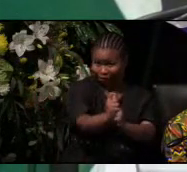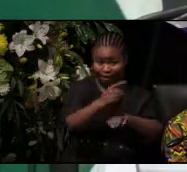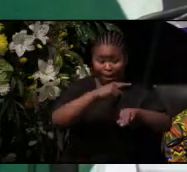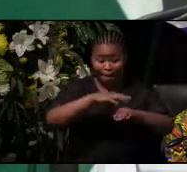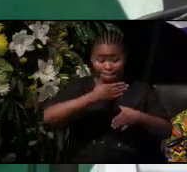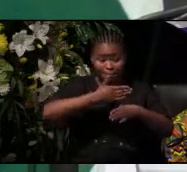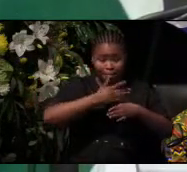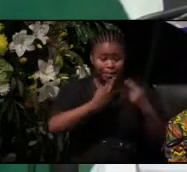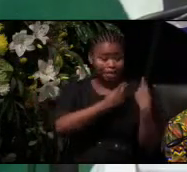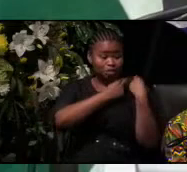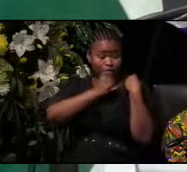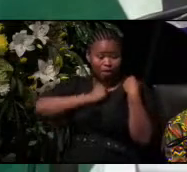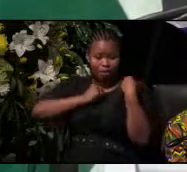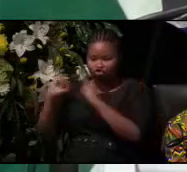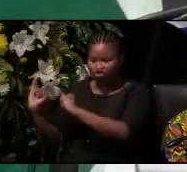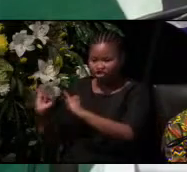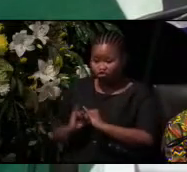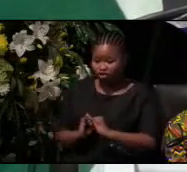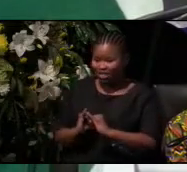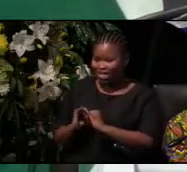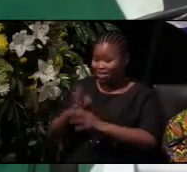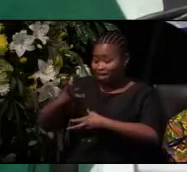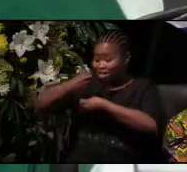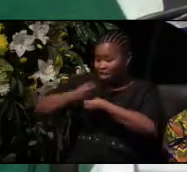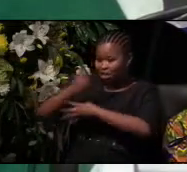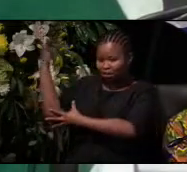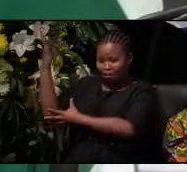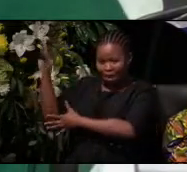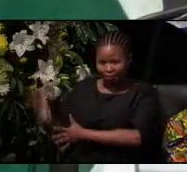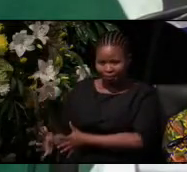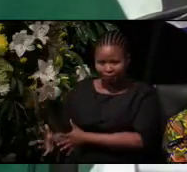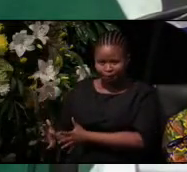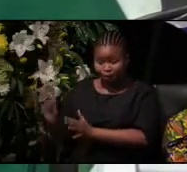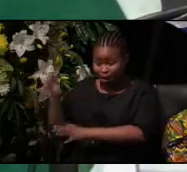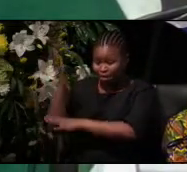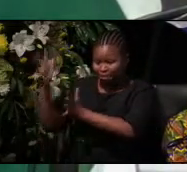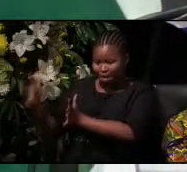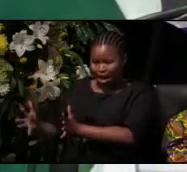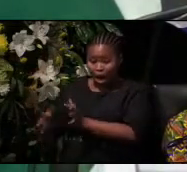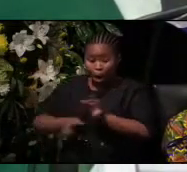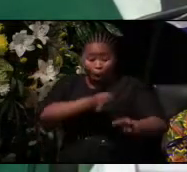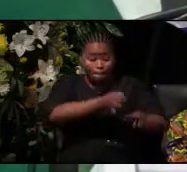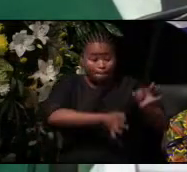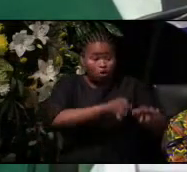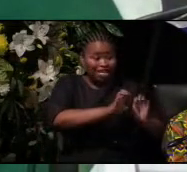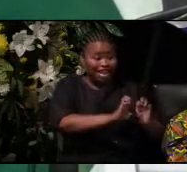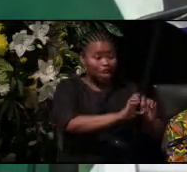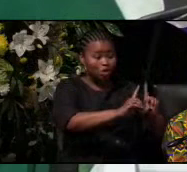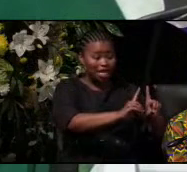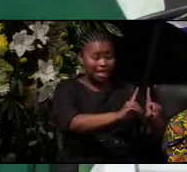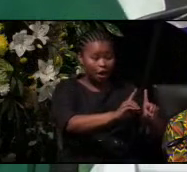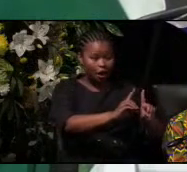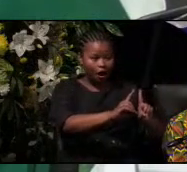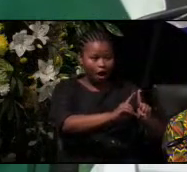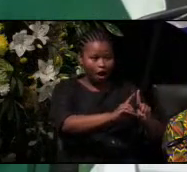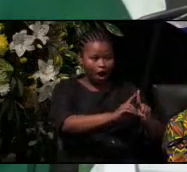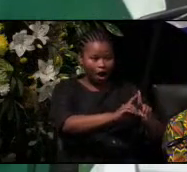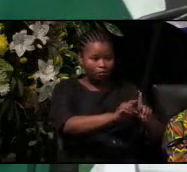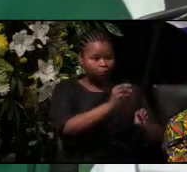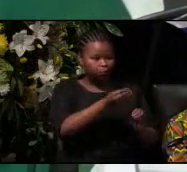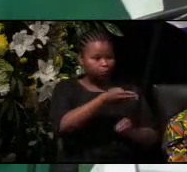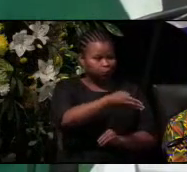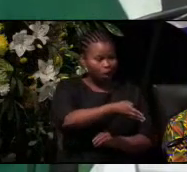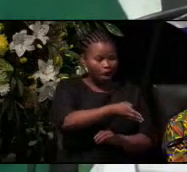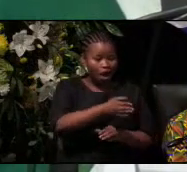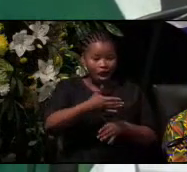my task colleagues is to introduce the guest speaker a political educator in his own right